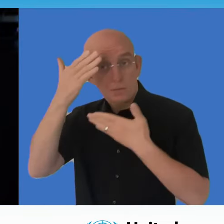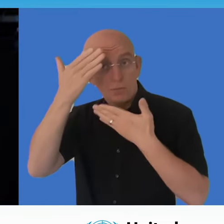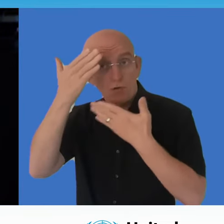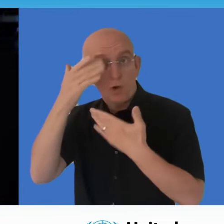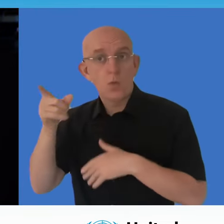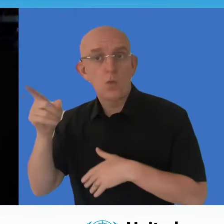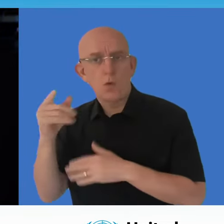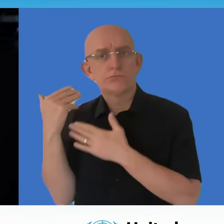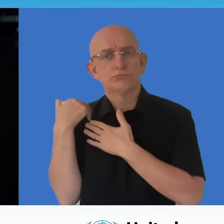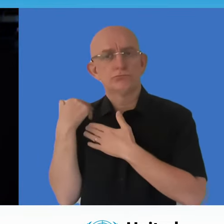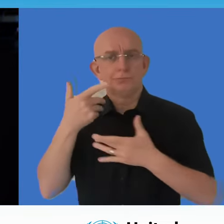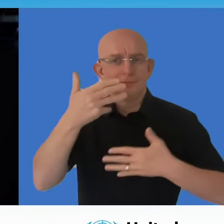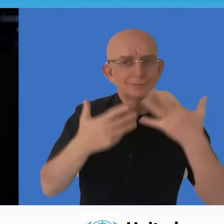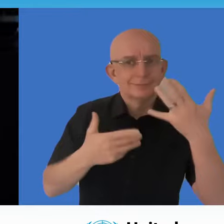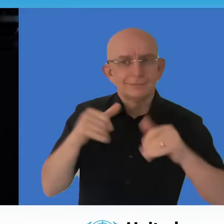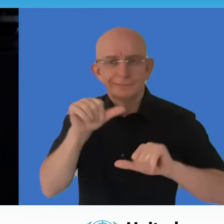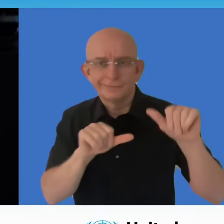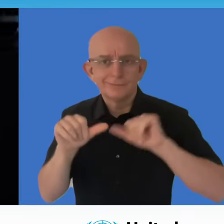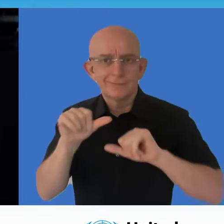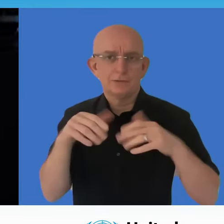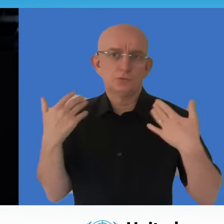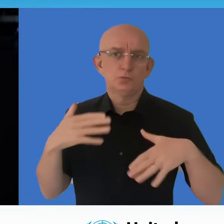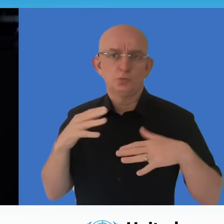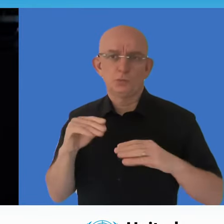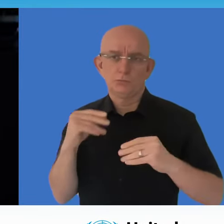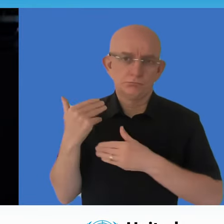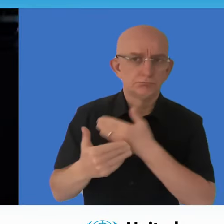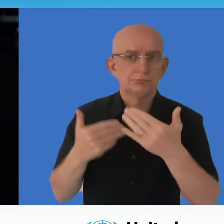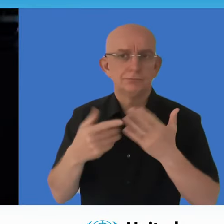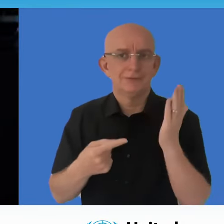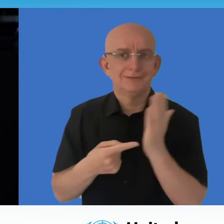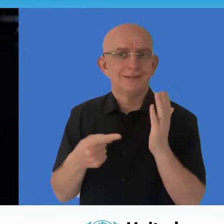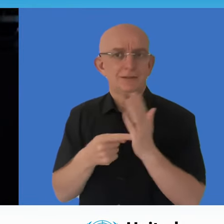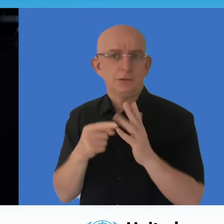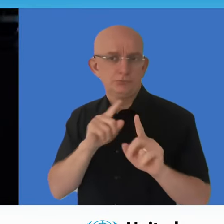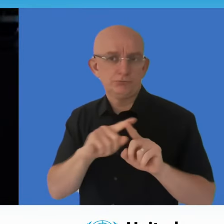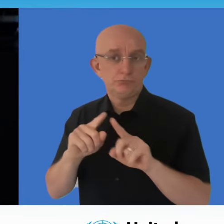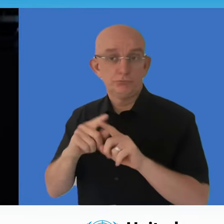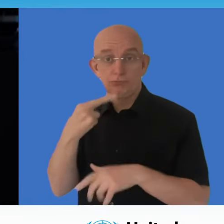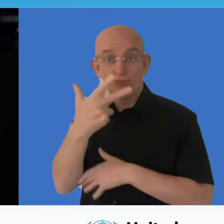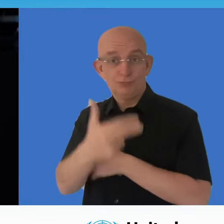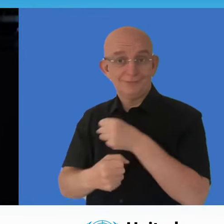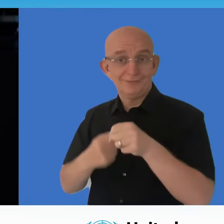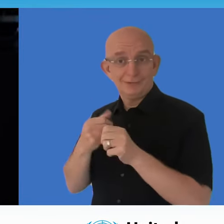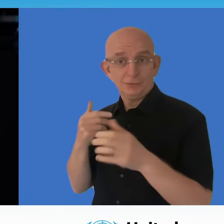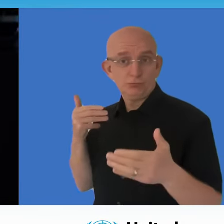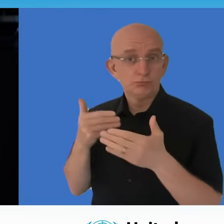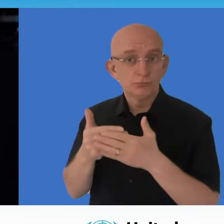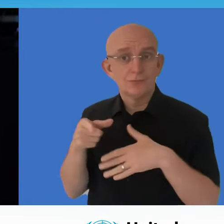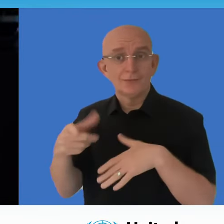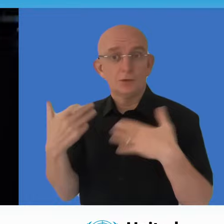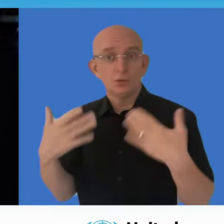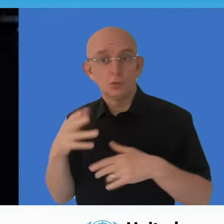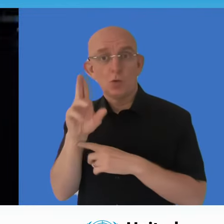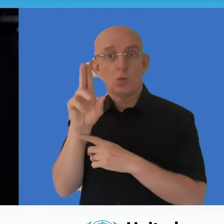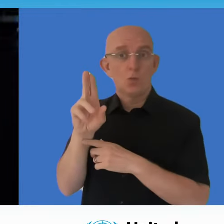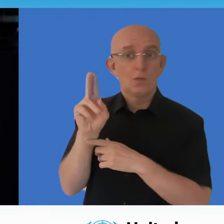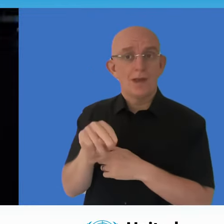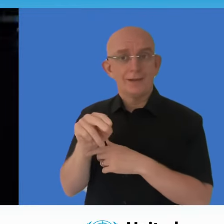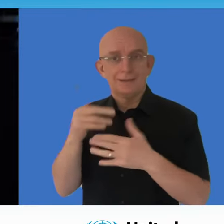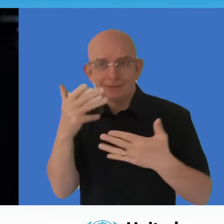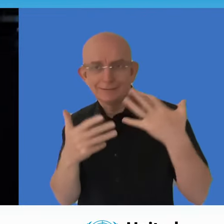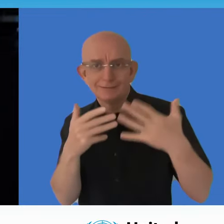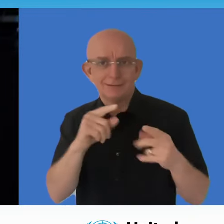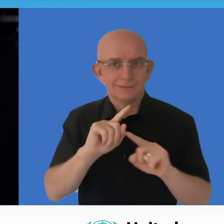initiatives. For the past 3 years, she has helped to lead the annual UN Datathon, which she's going to talk more about, a global